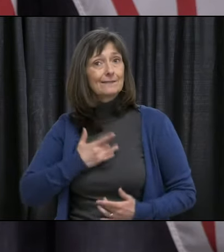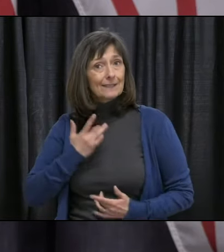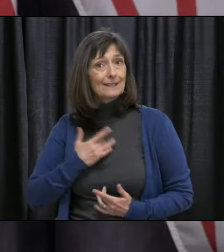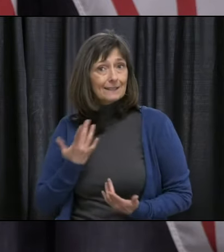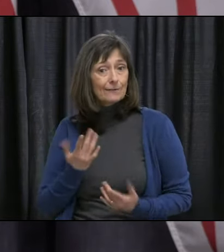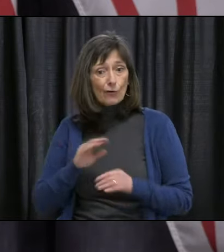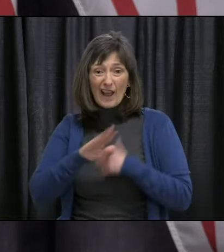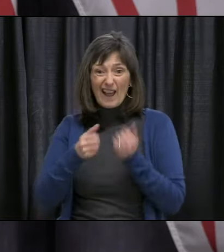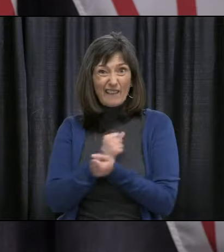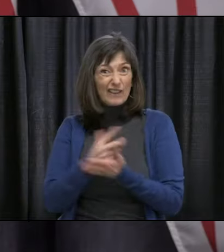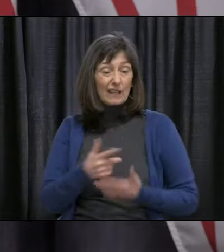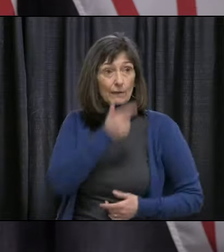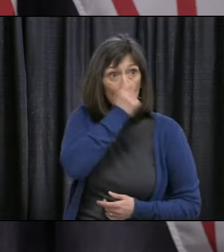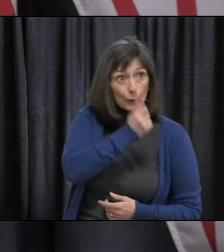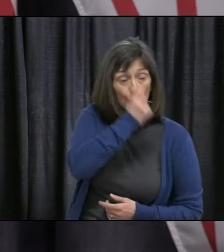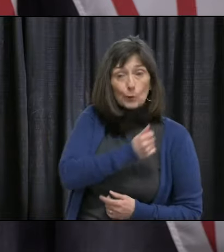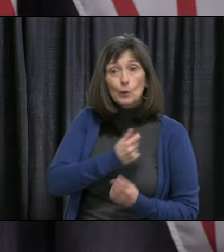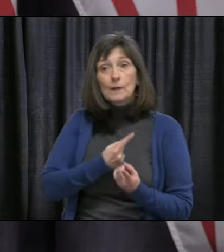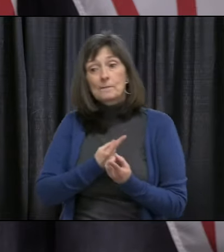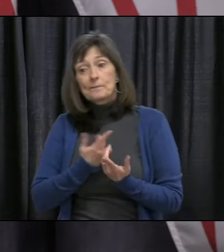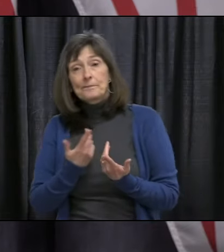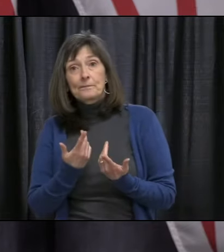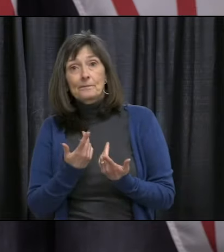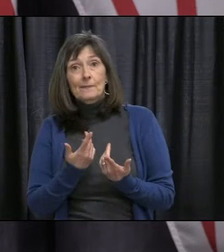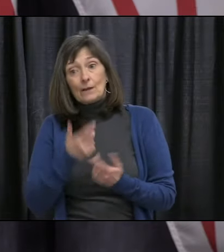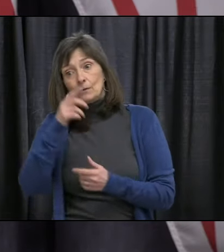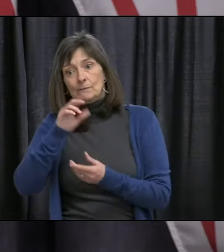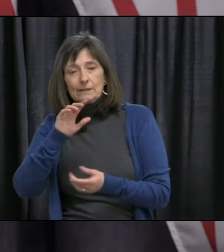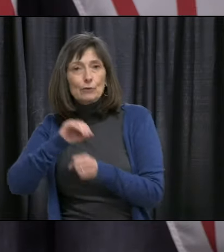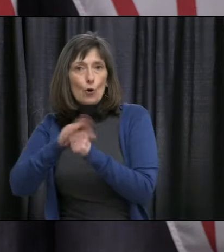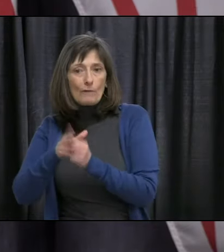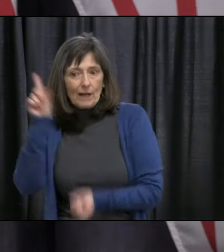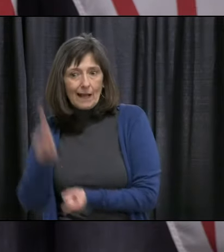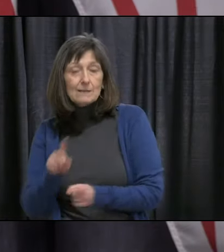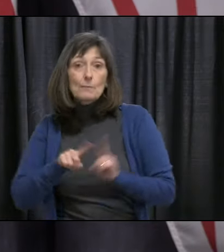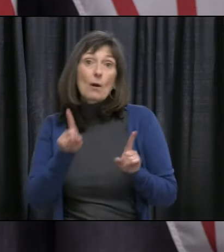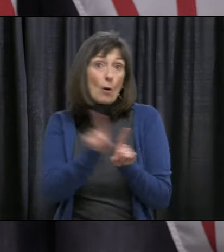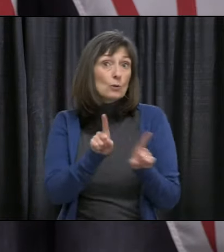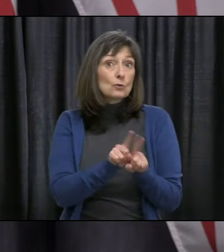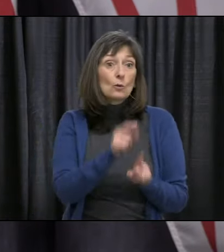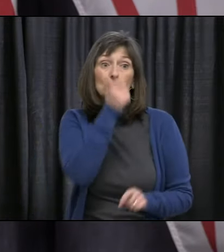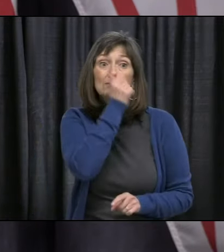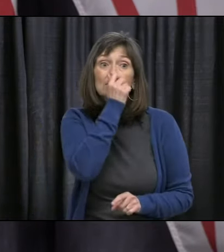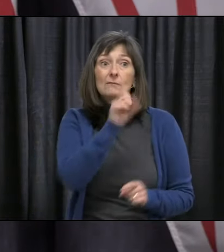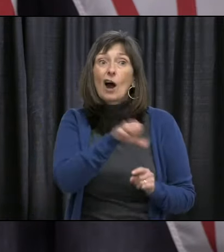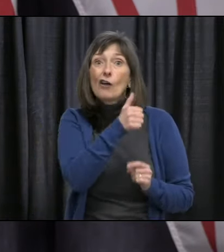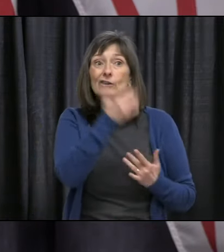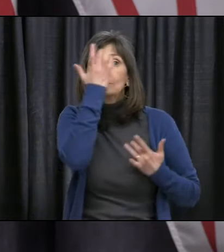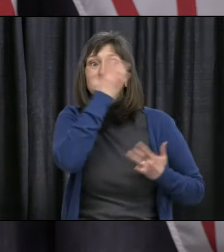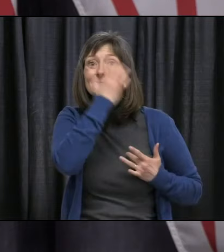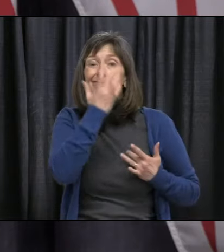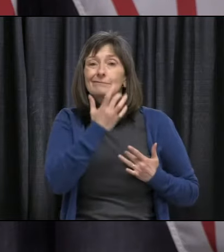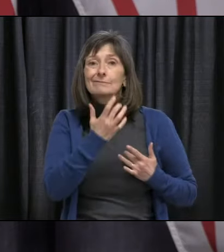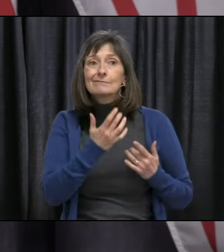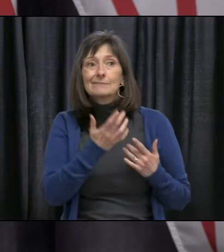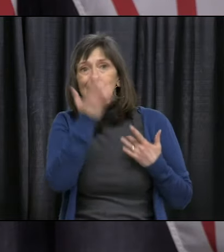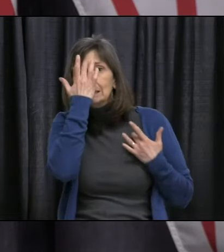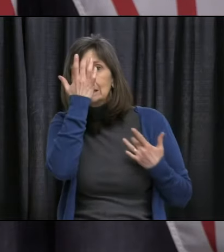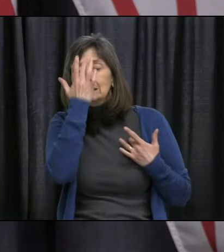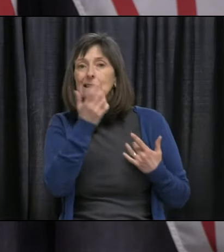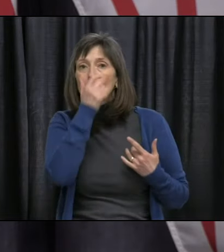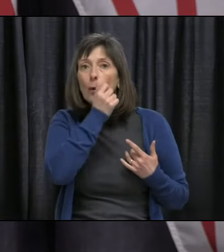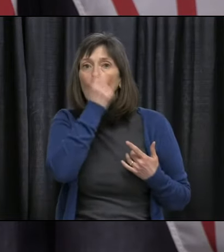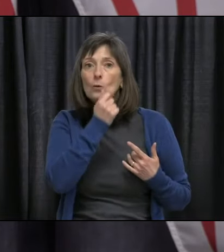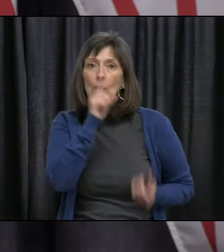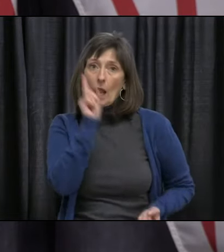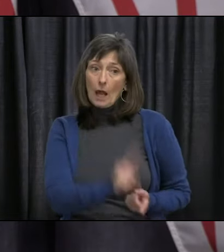not just, we're seeing a reduction now in COVID, but we're also seeing a reduction in other types of influenza-like illnesses